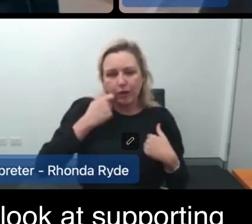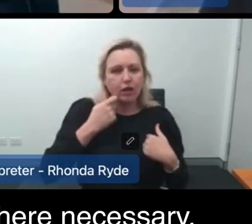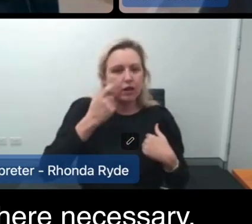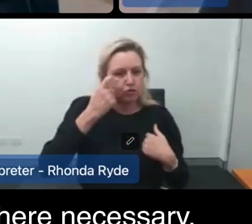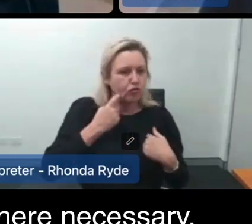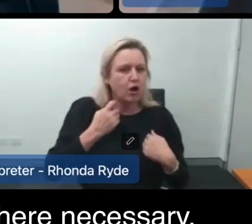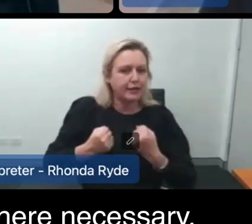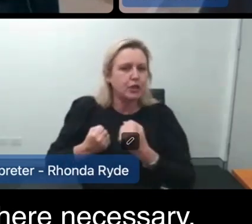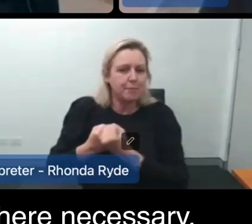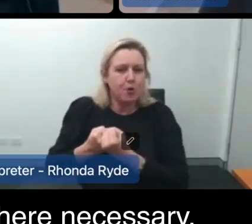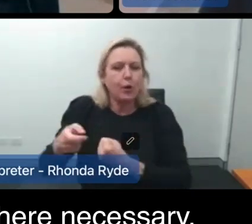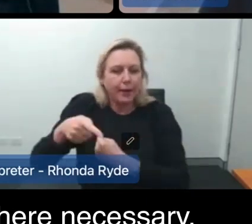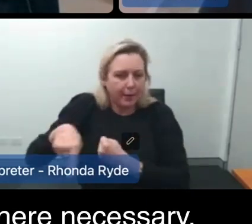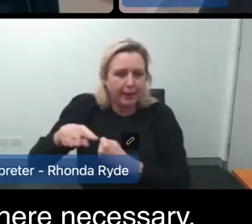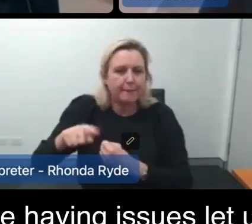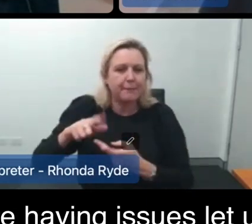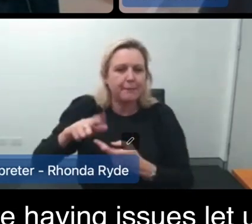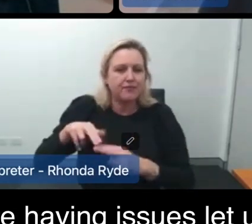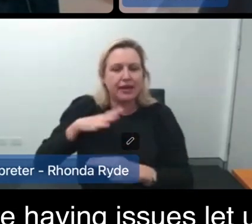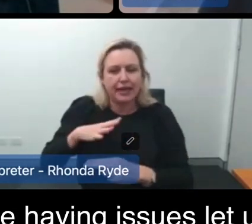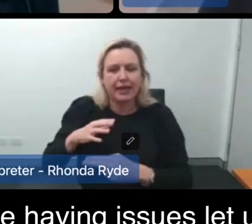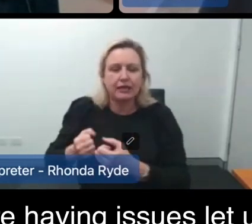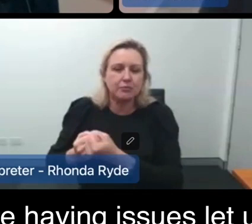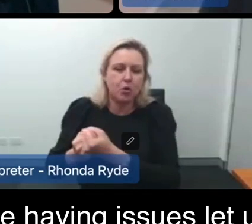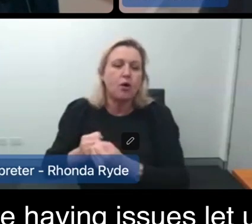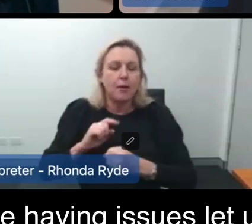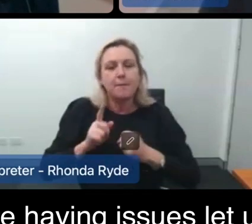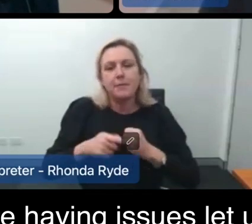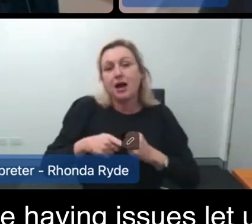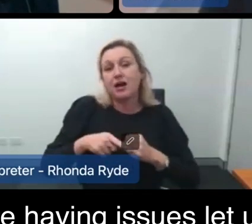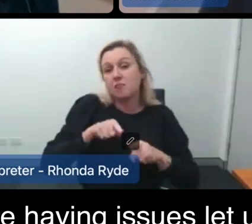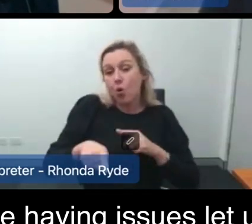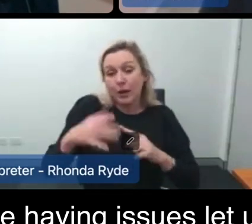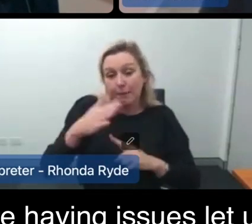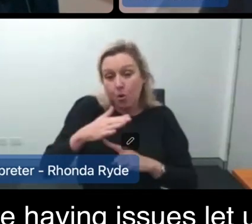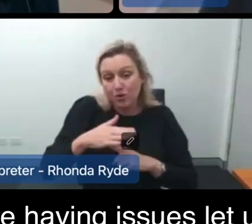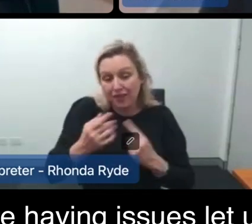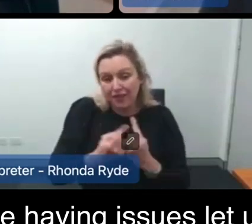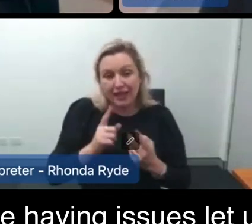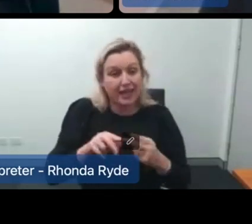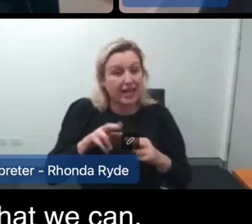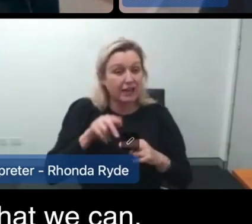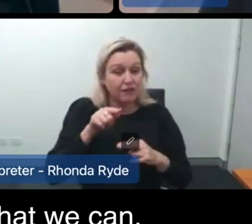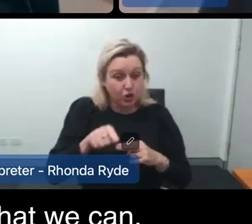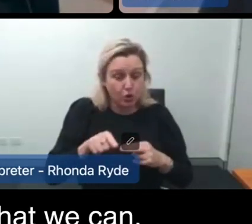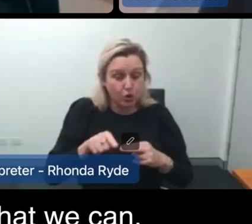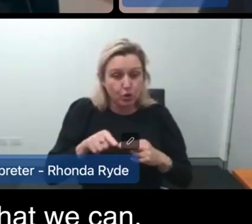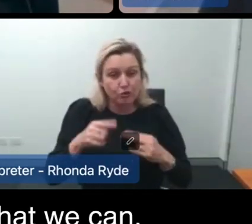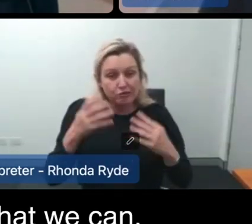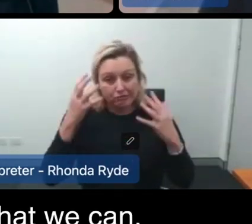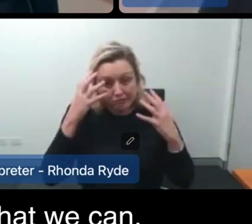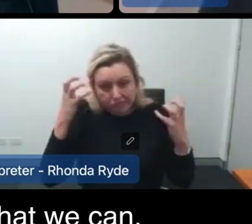supporting providers through that where necessary. The fundamentals are, if you are having issues, let us know,